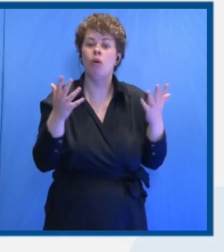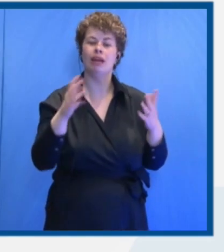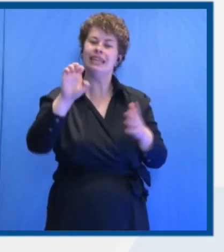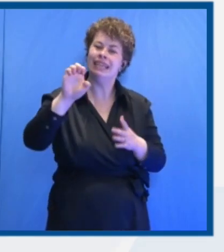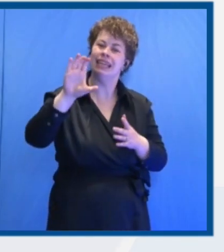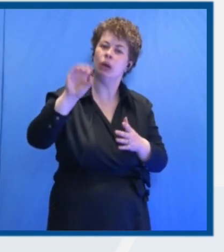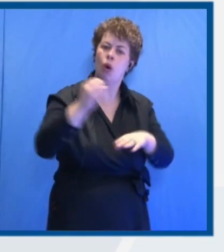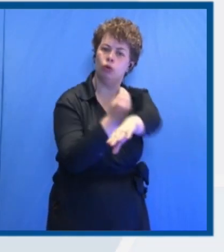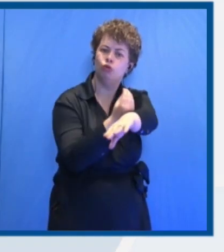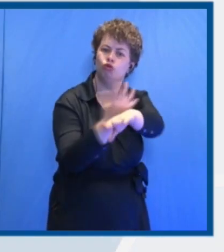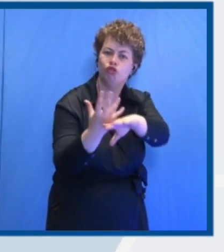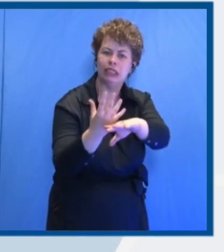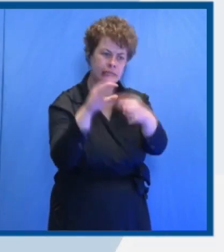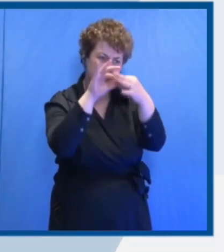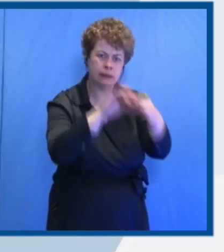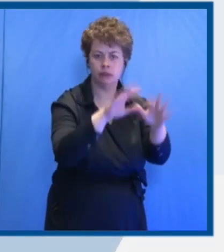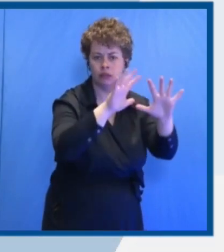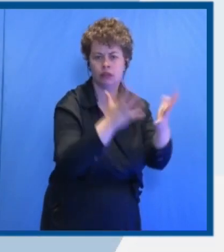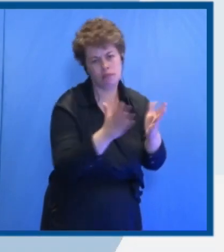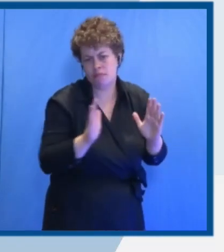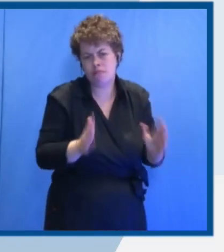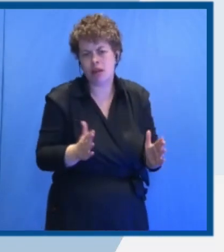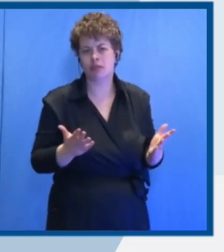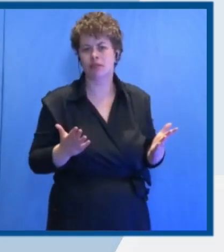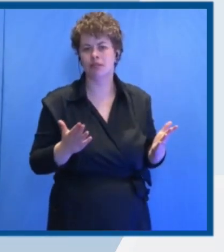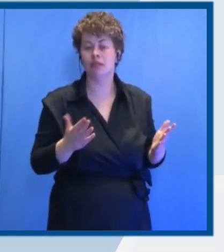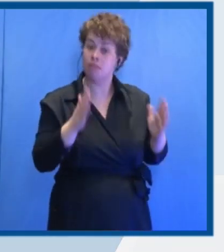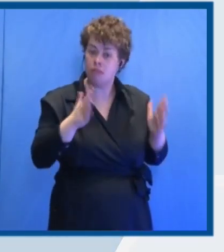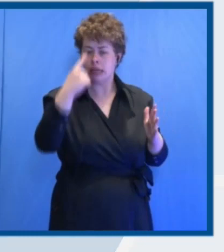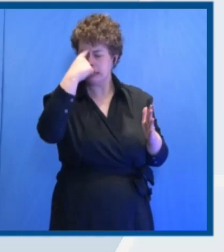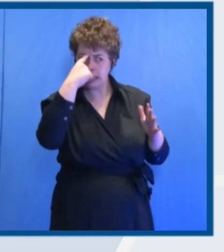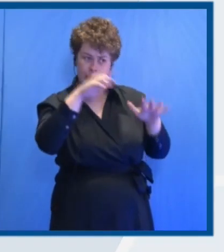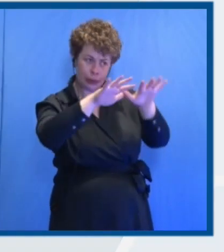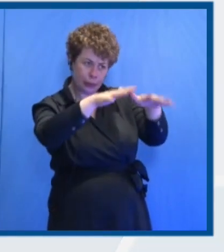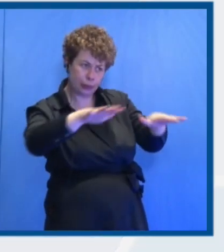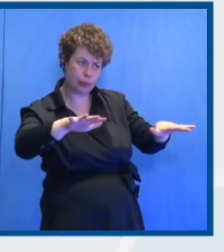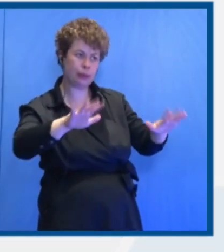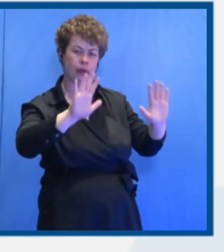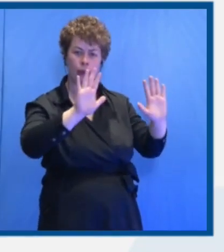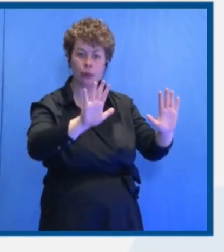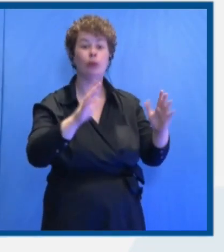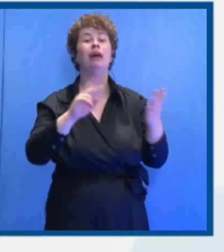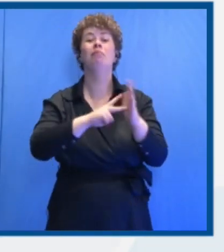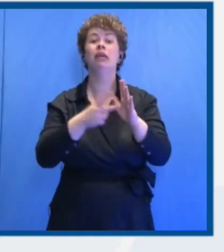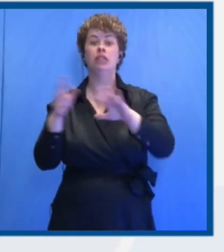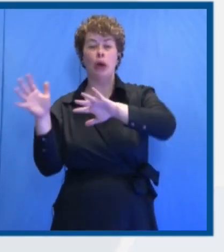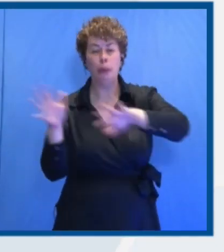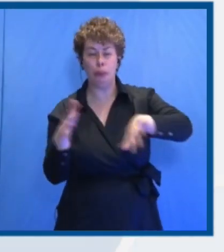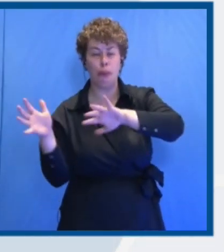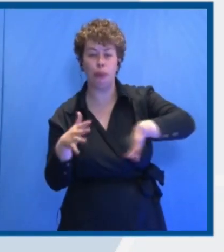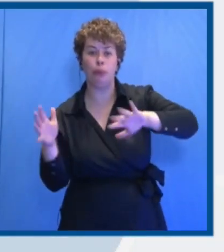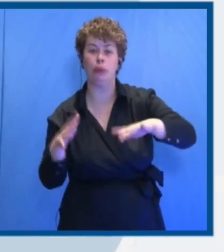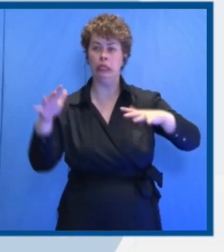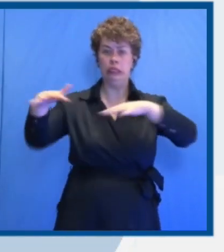of ecosystem integrity, climate resilience, and the reduction of the risks of typhoon, storm surges, and other